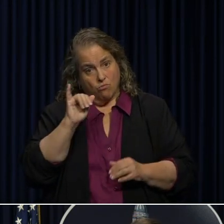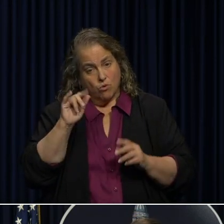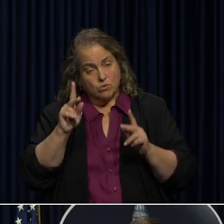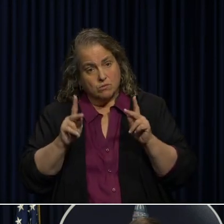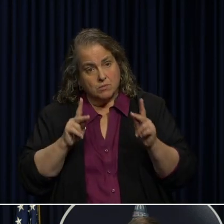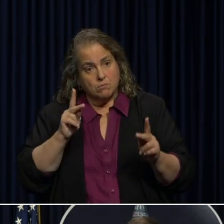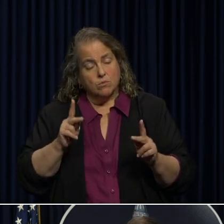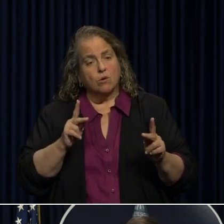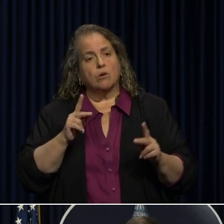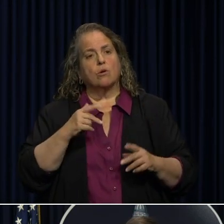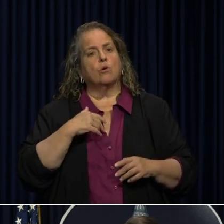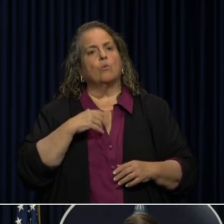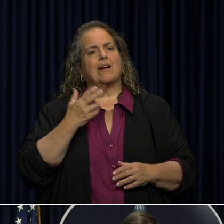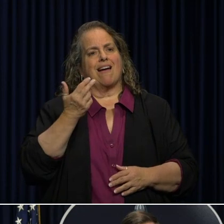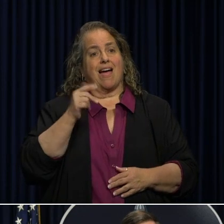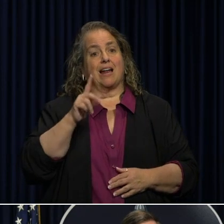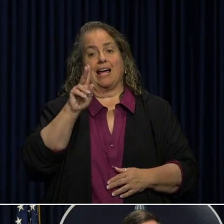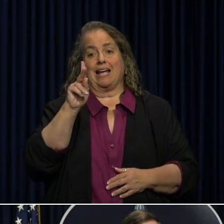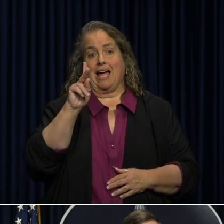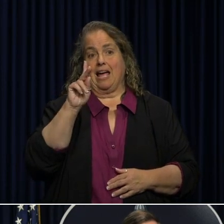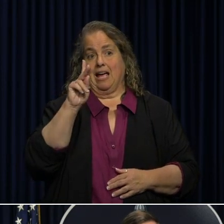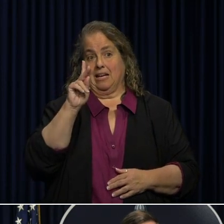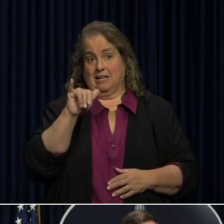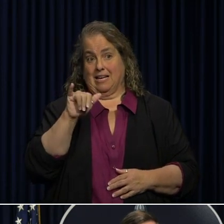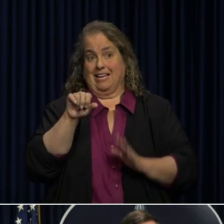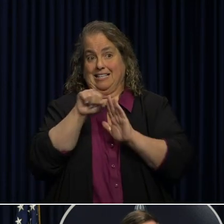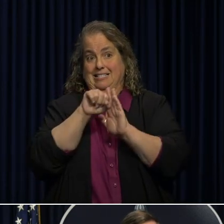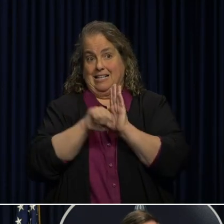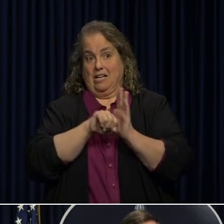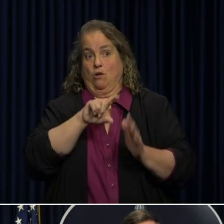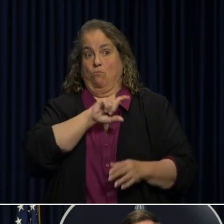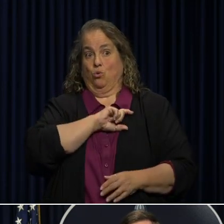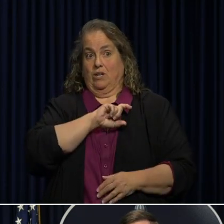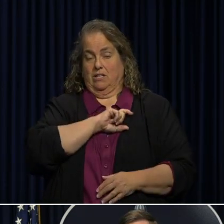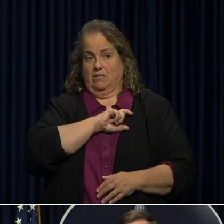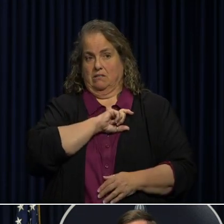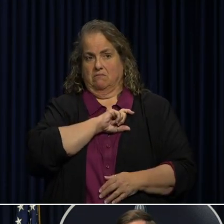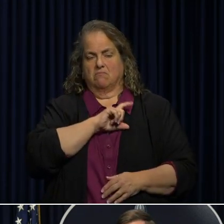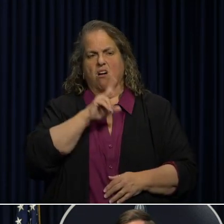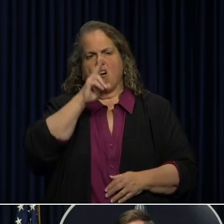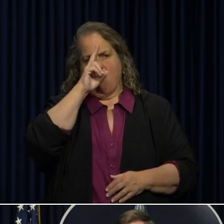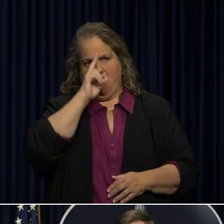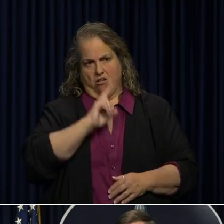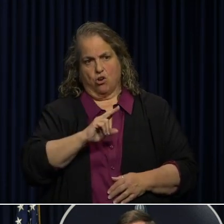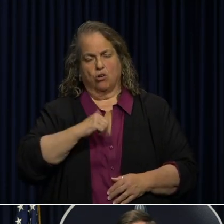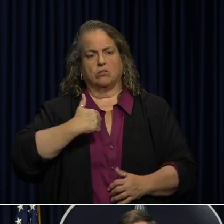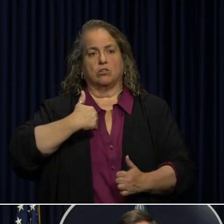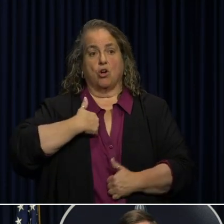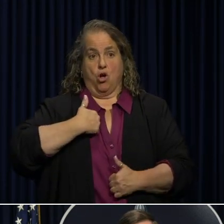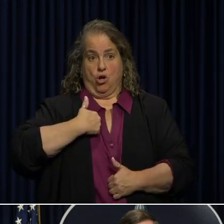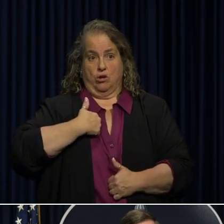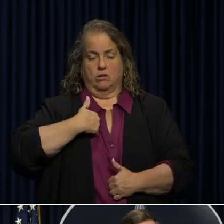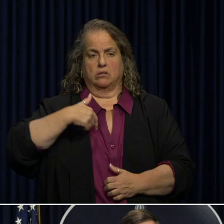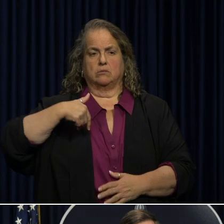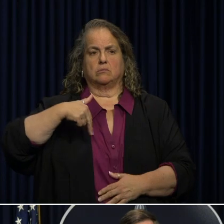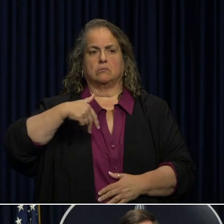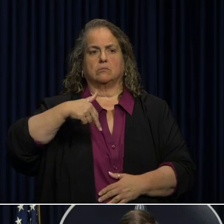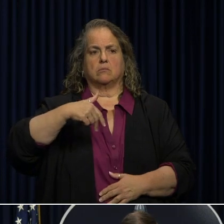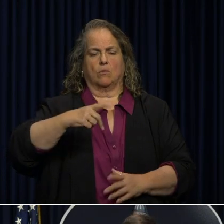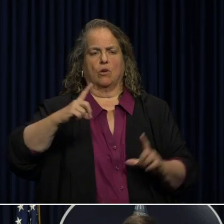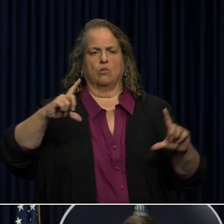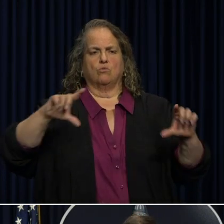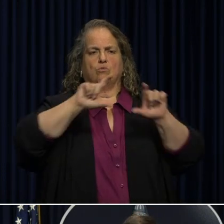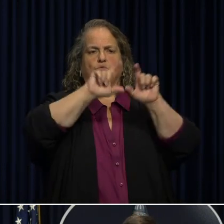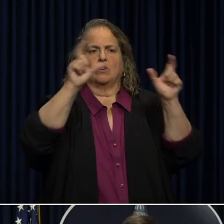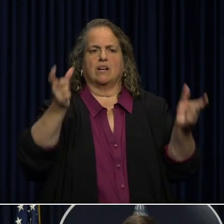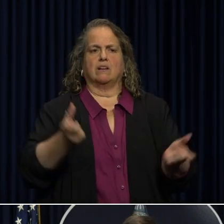our KSP Honor Guard place a wreath in our Capitol Rotunda as we rang our bells at 10